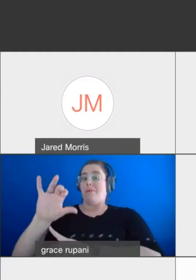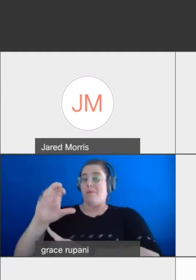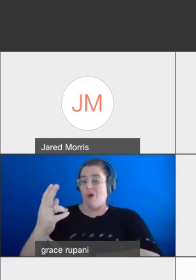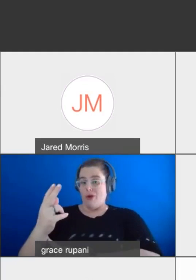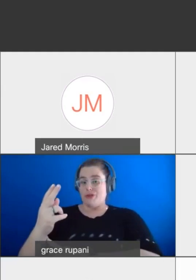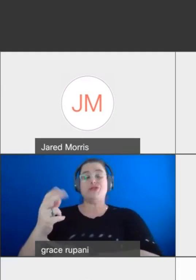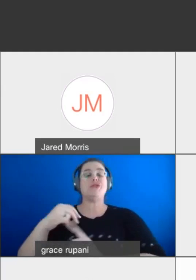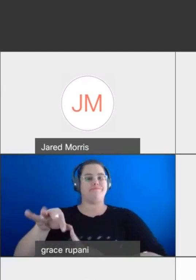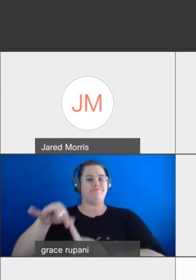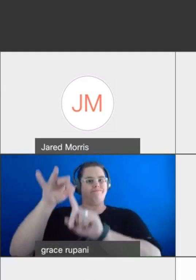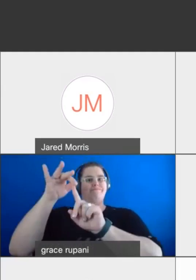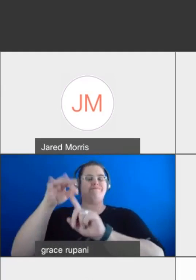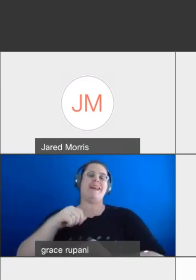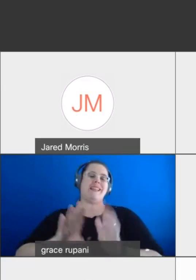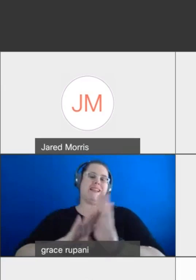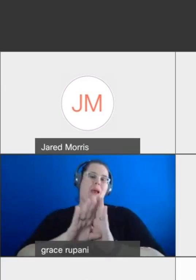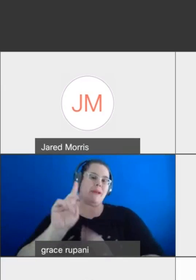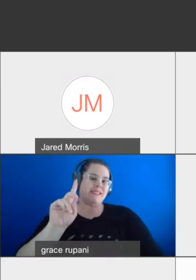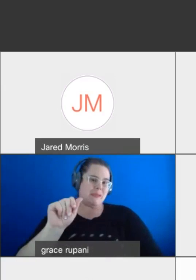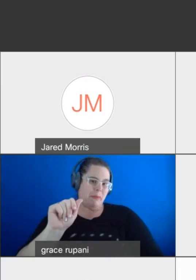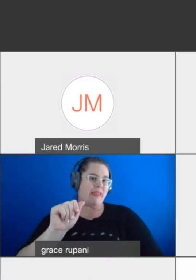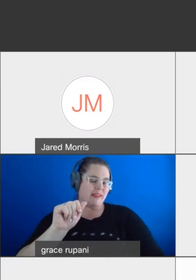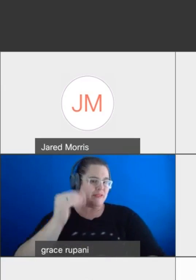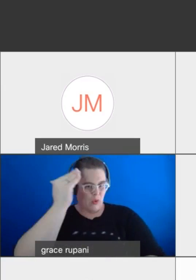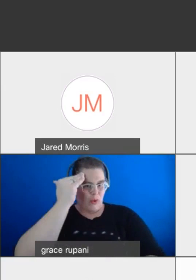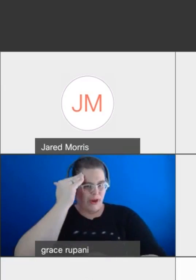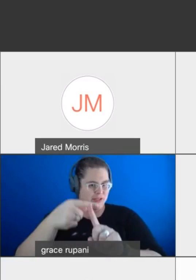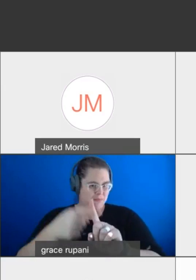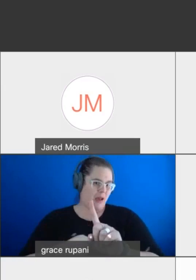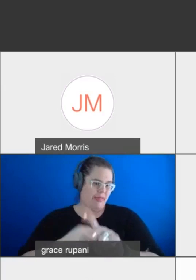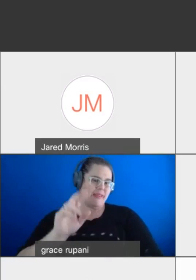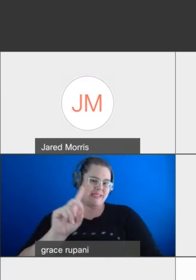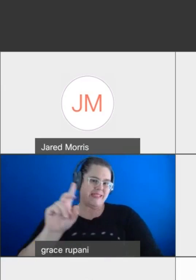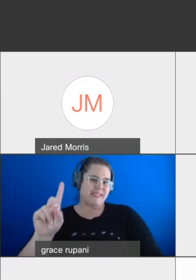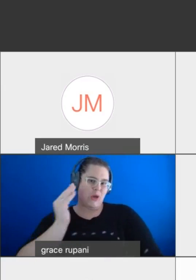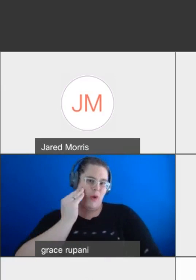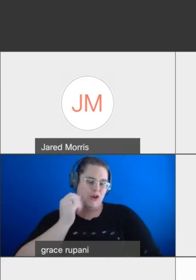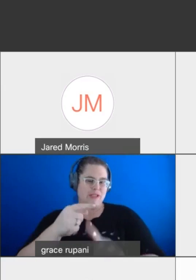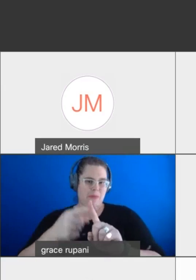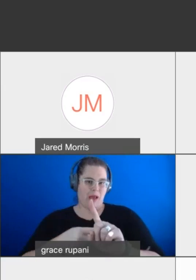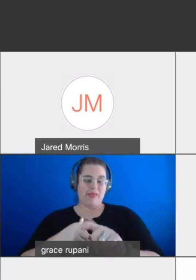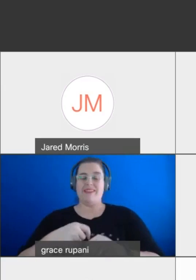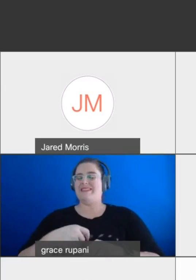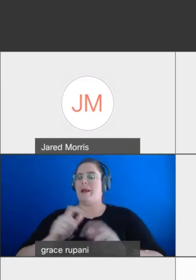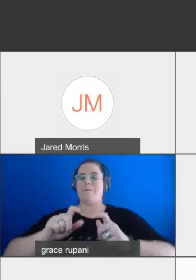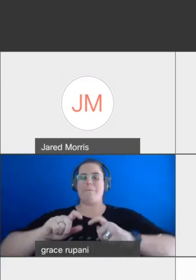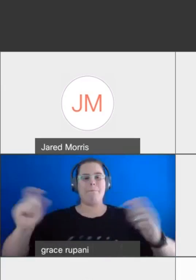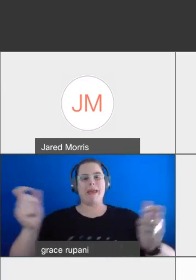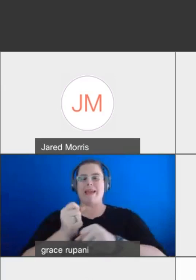Month, and we will have our big annual event on March the